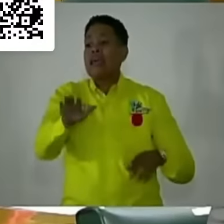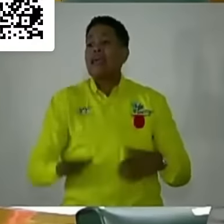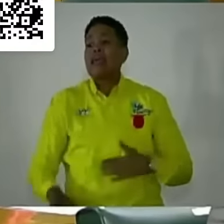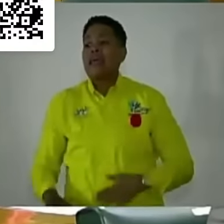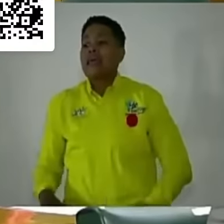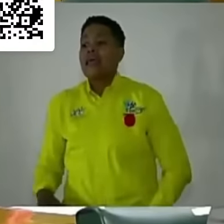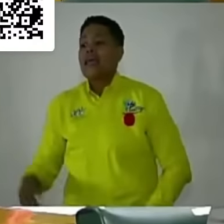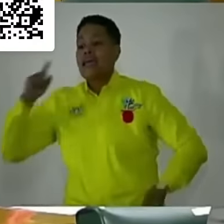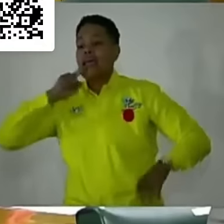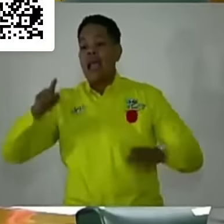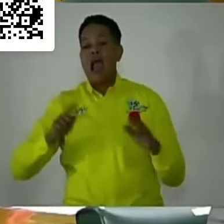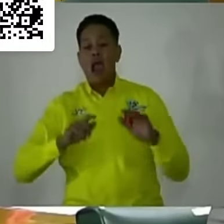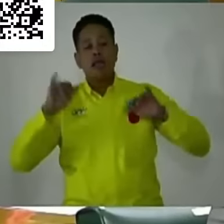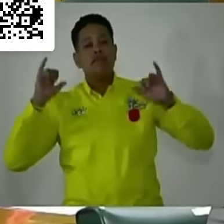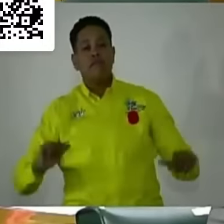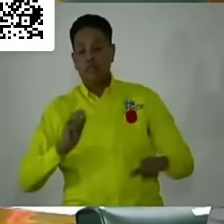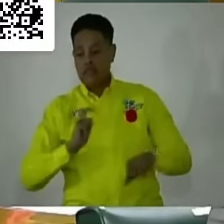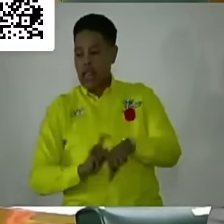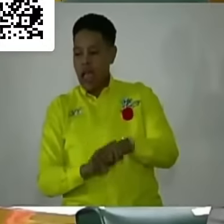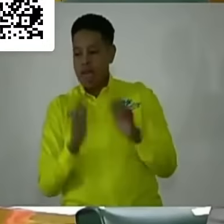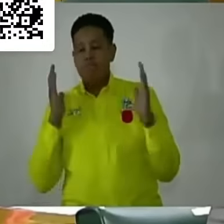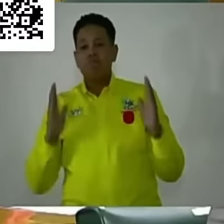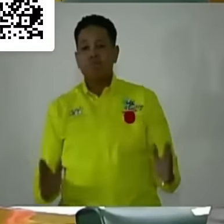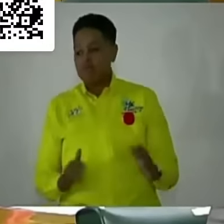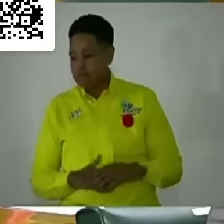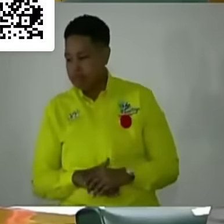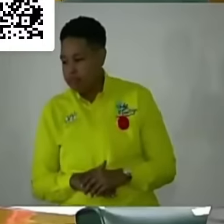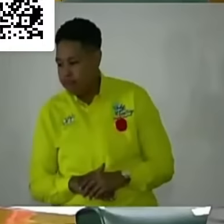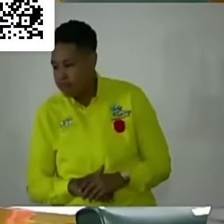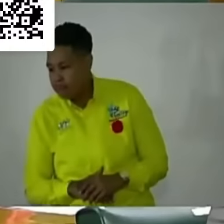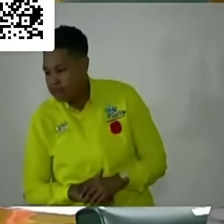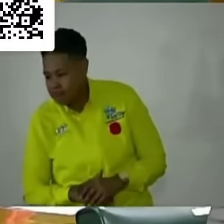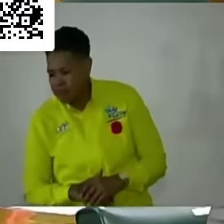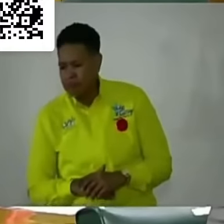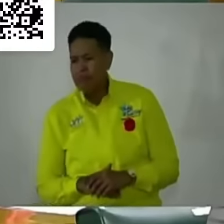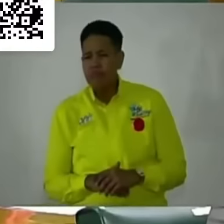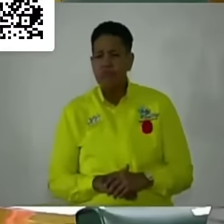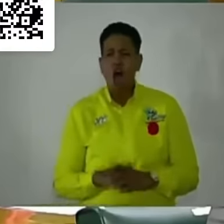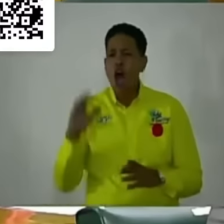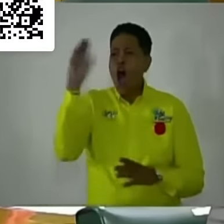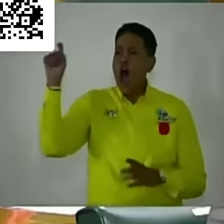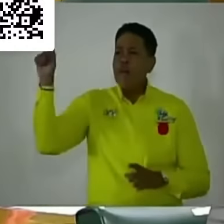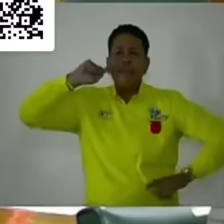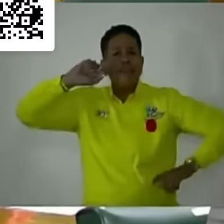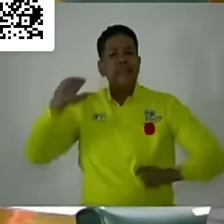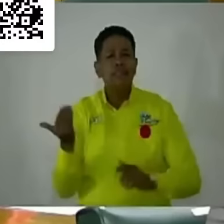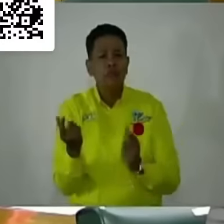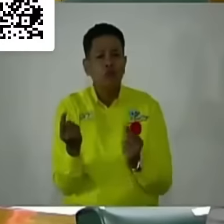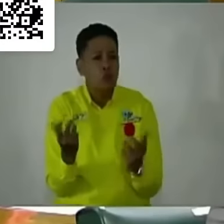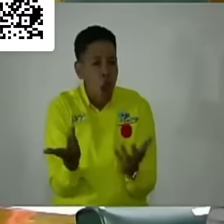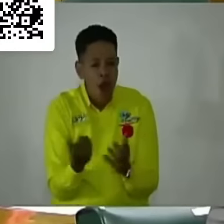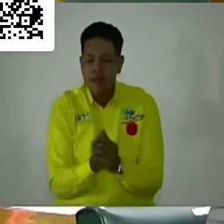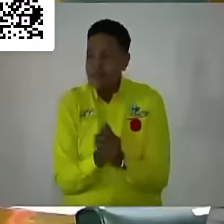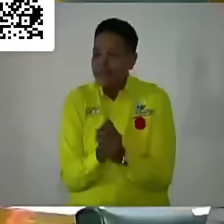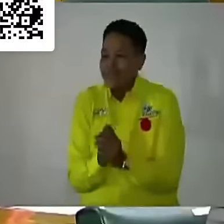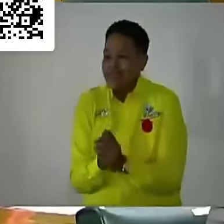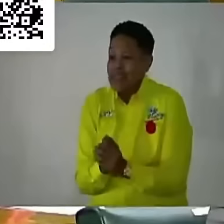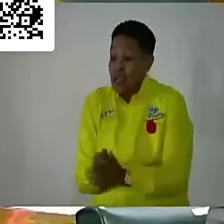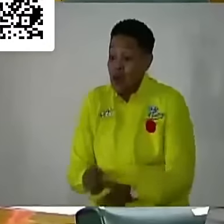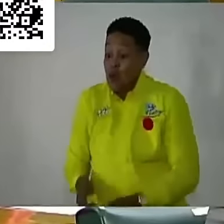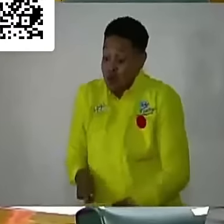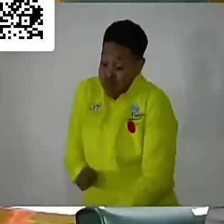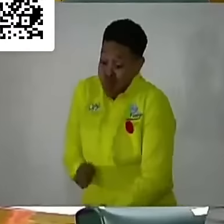a fixed period of time. What the companies appear to be doing is mining out